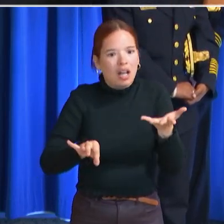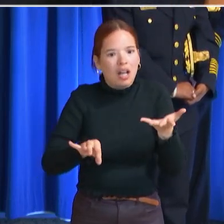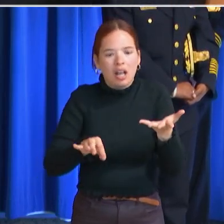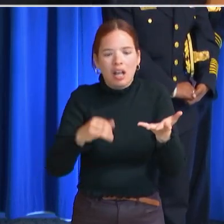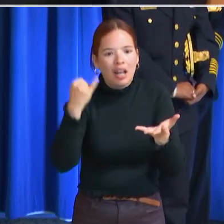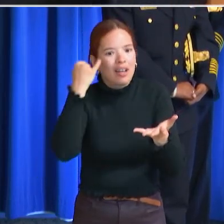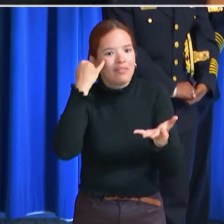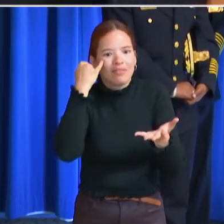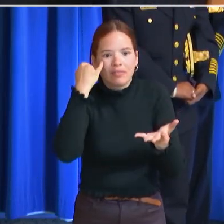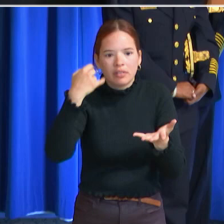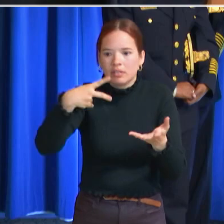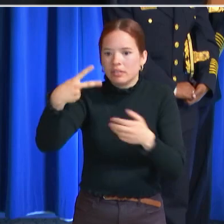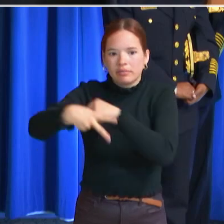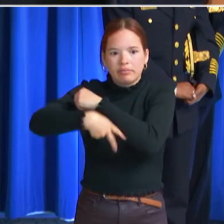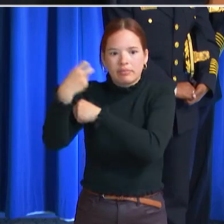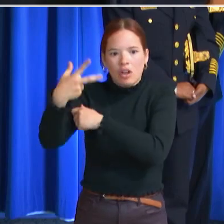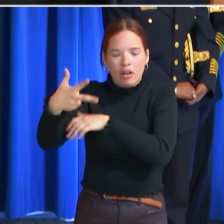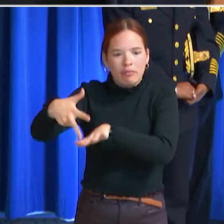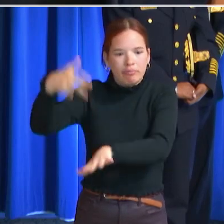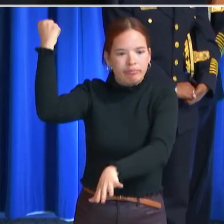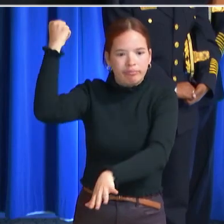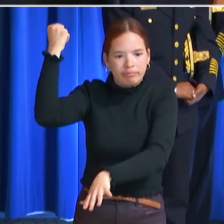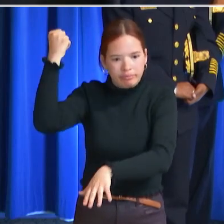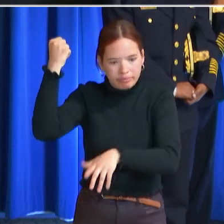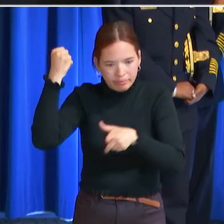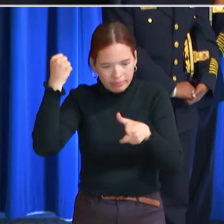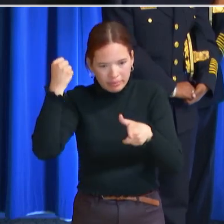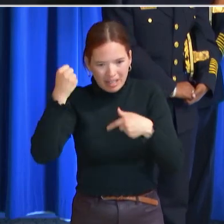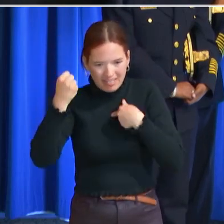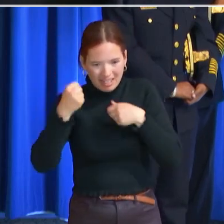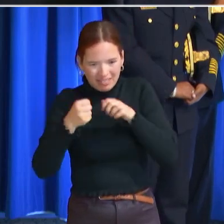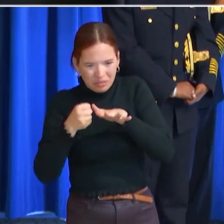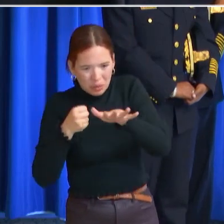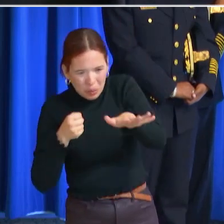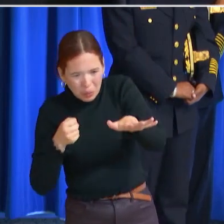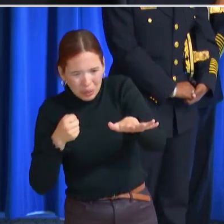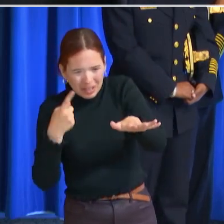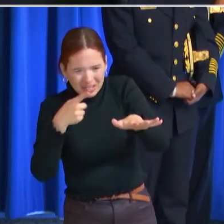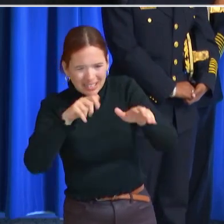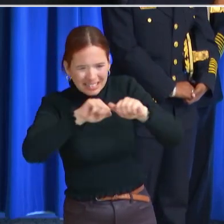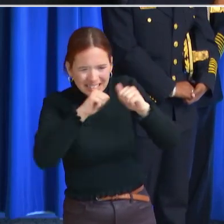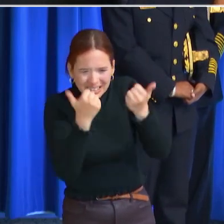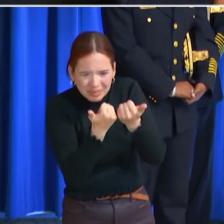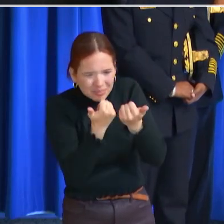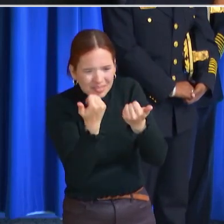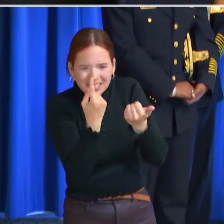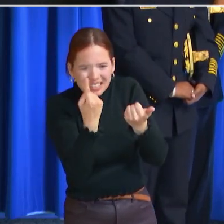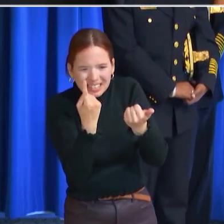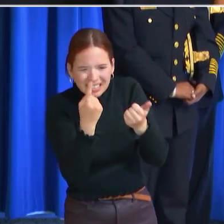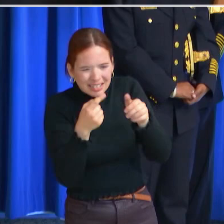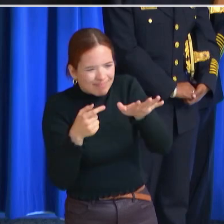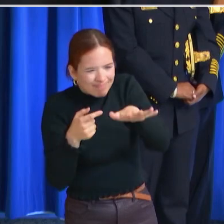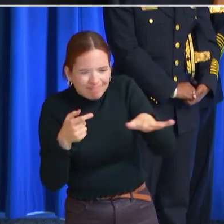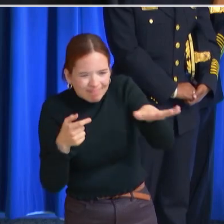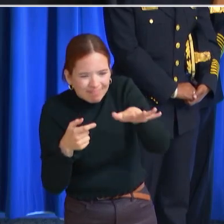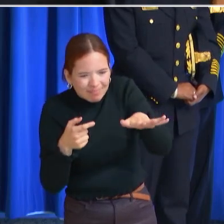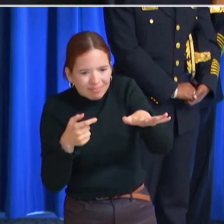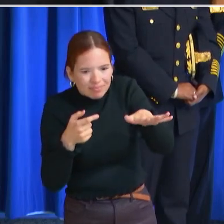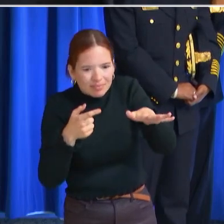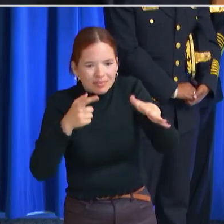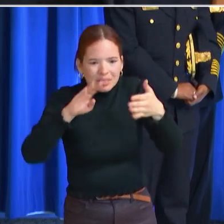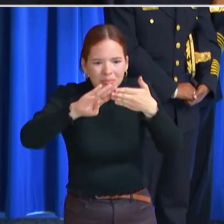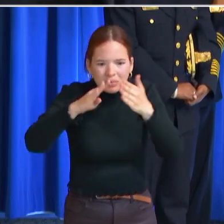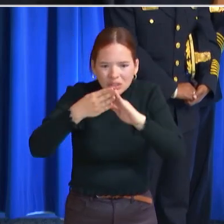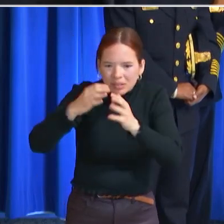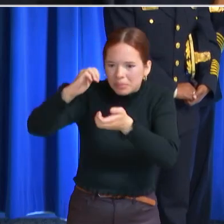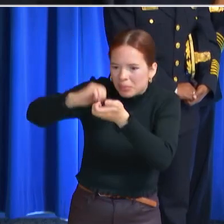somebody because of some influence that I had somewhere within this agency, some influence somewhere, some community partners in here that I've